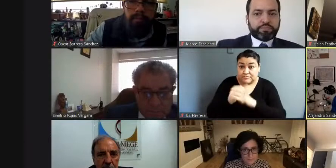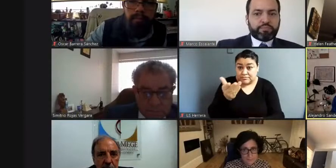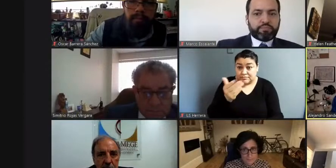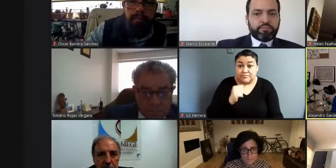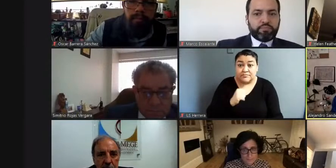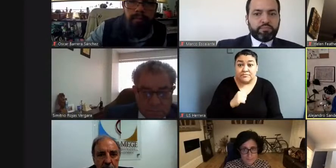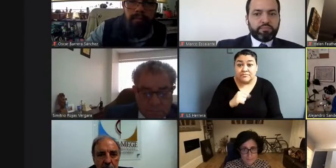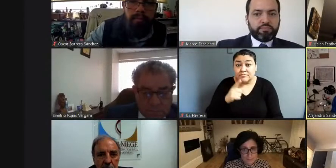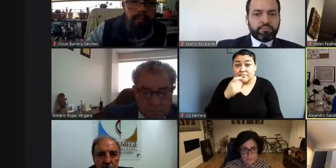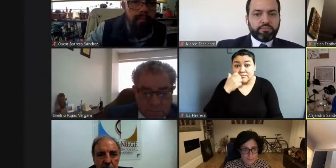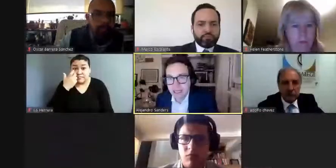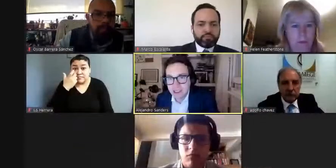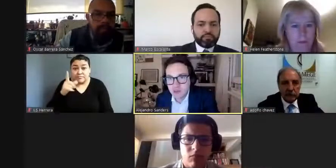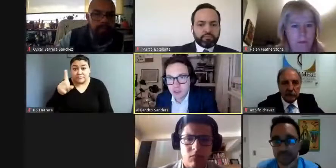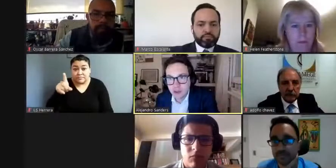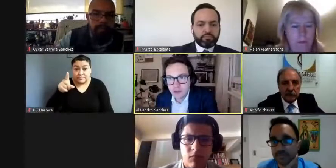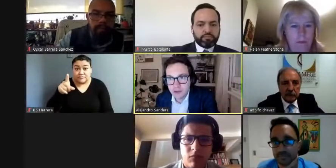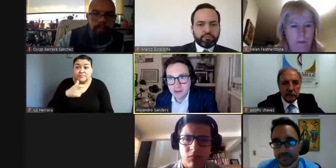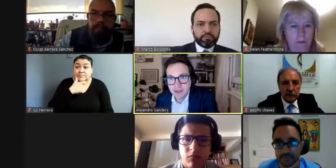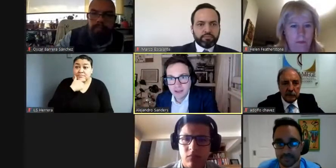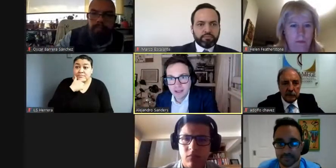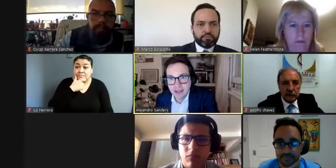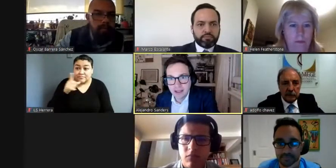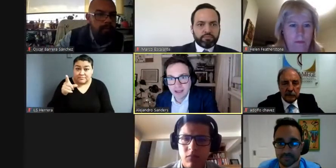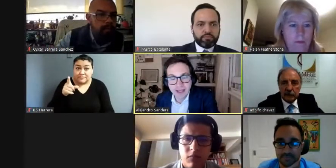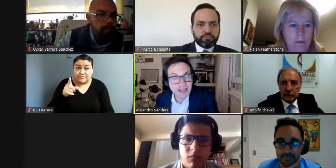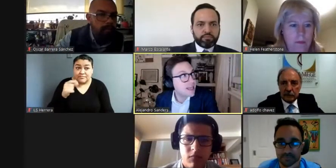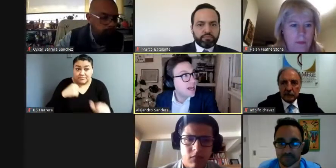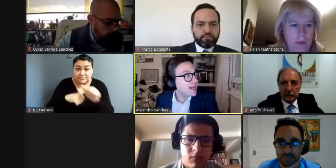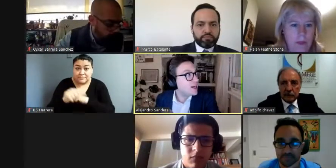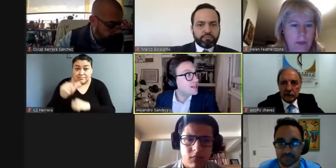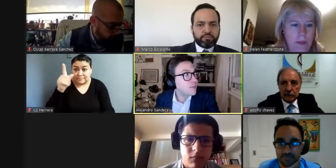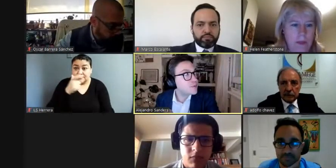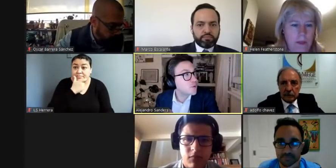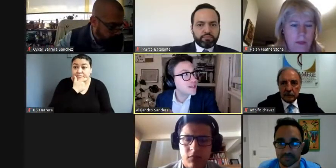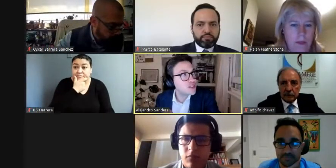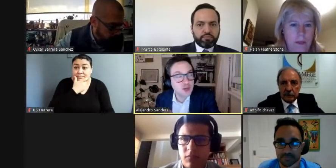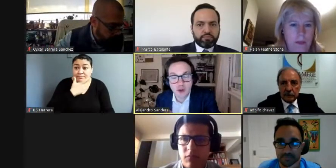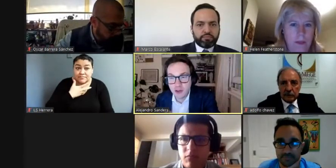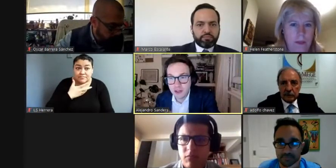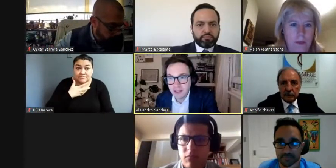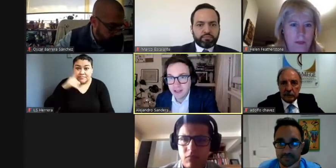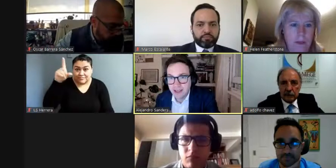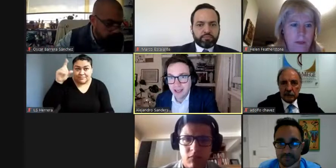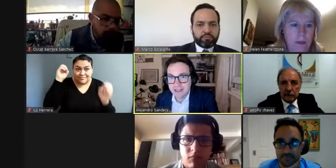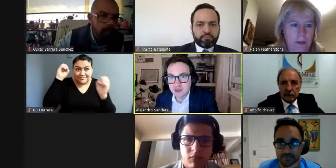Let me give the floor to our colleagues from the United Kingdom.